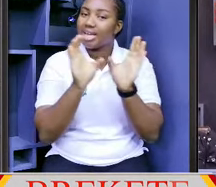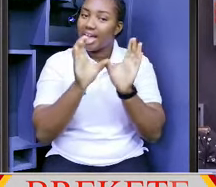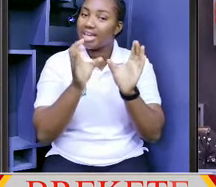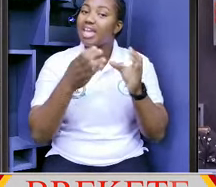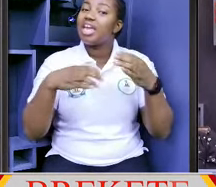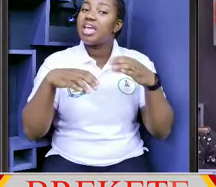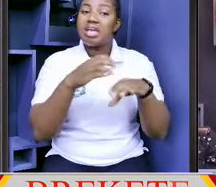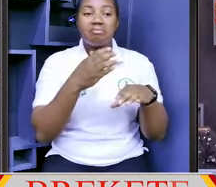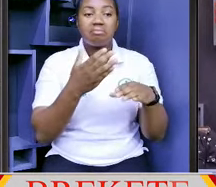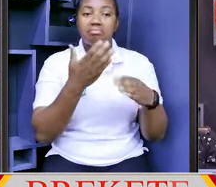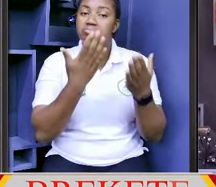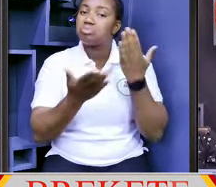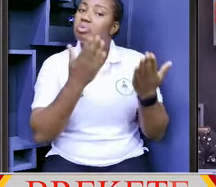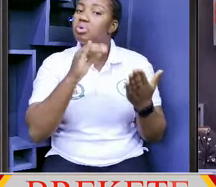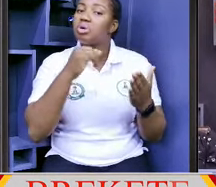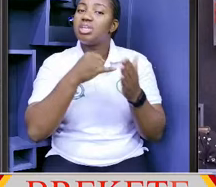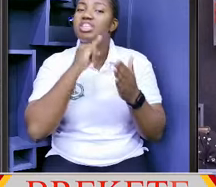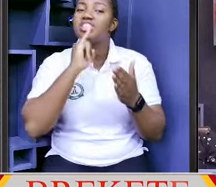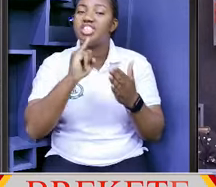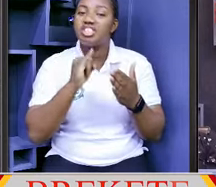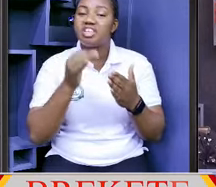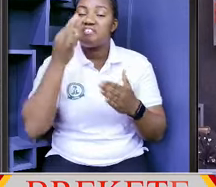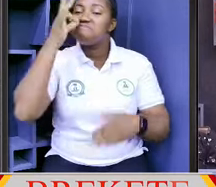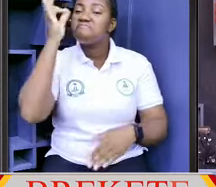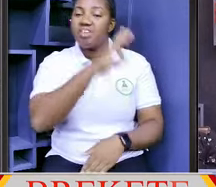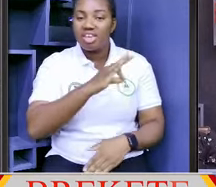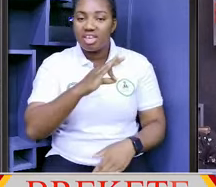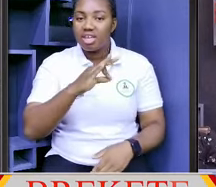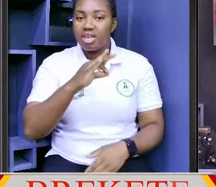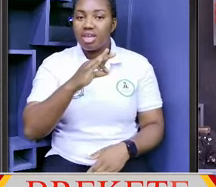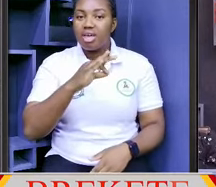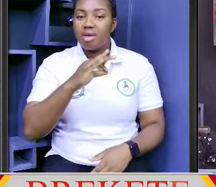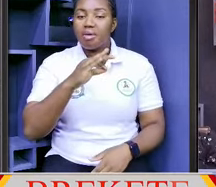fake because it is peeling already.